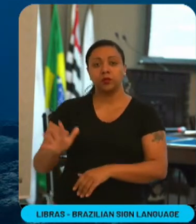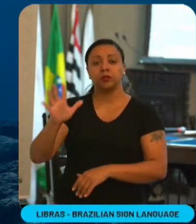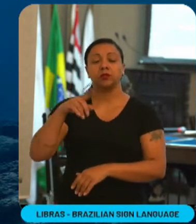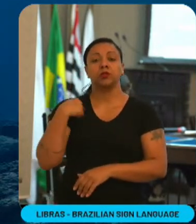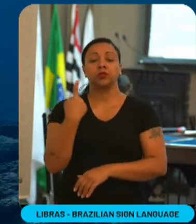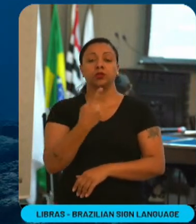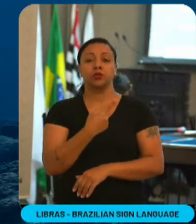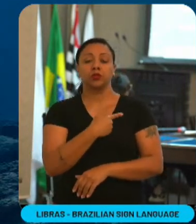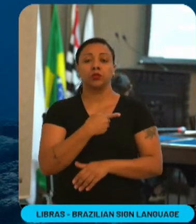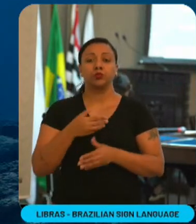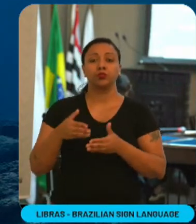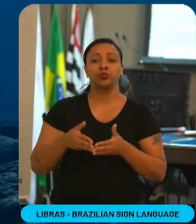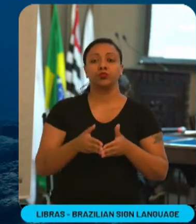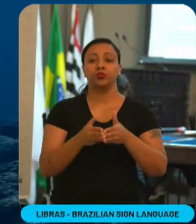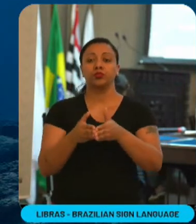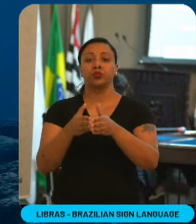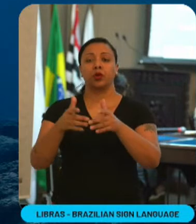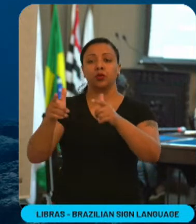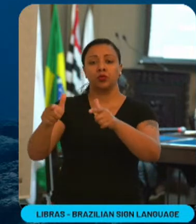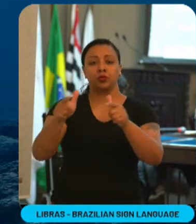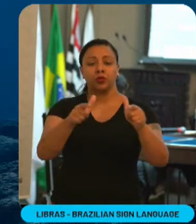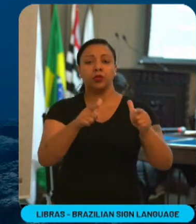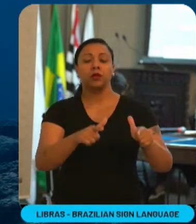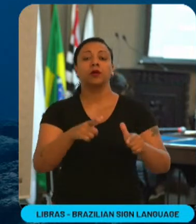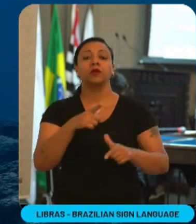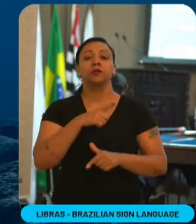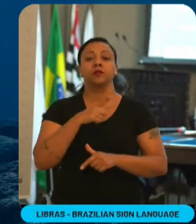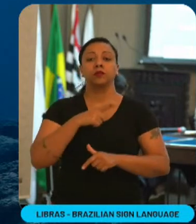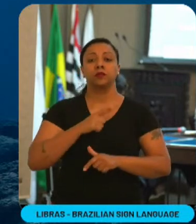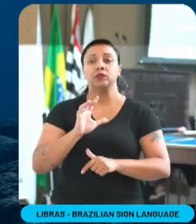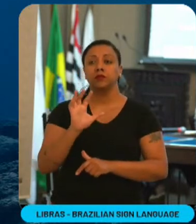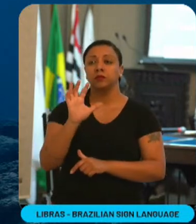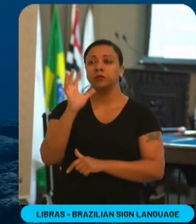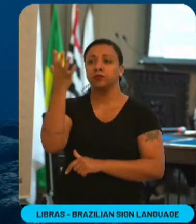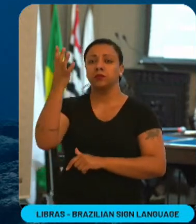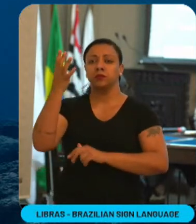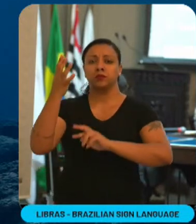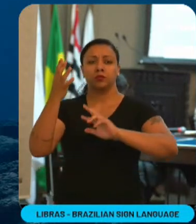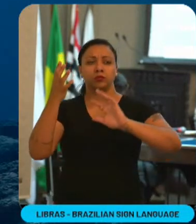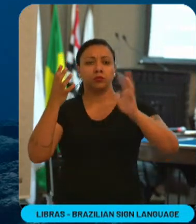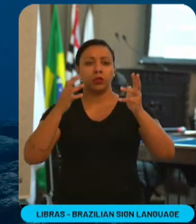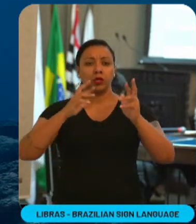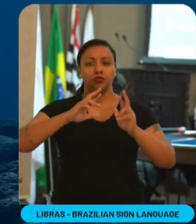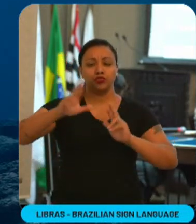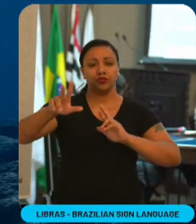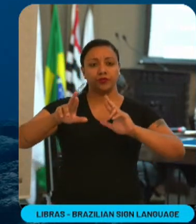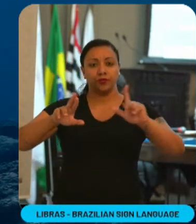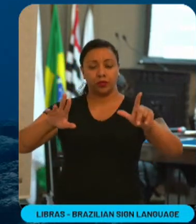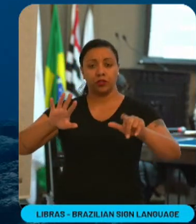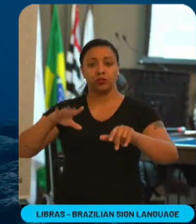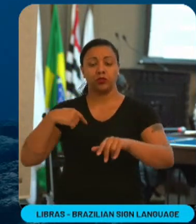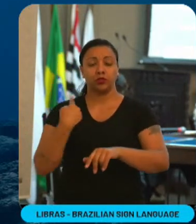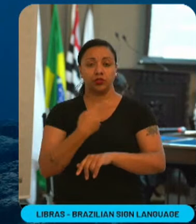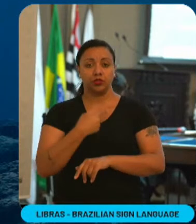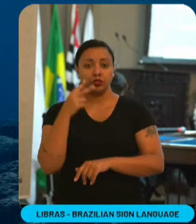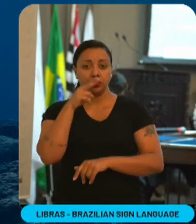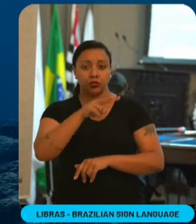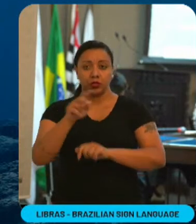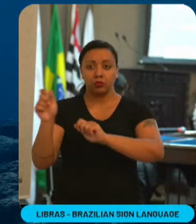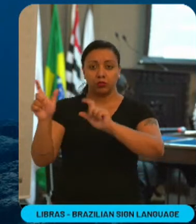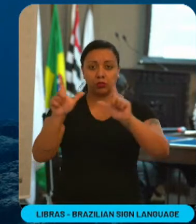Brazil, we navigate in regions that have very different